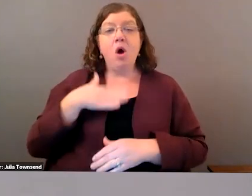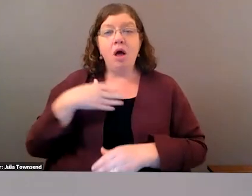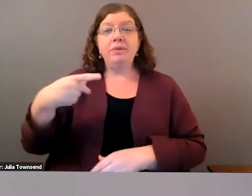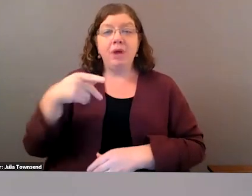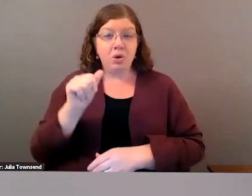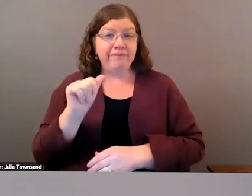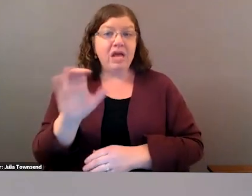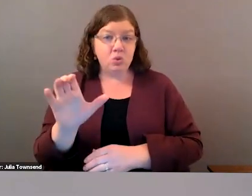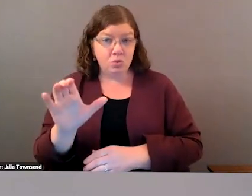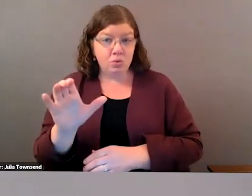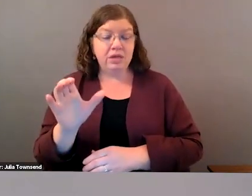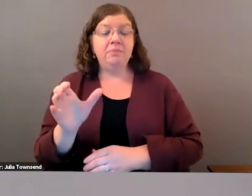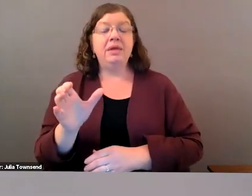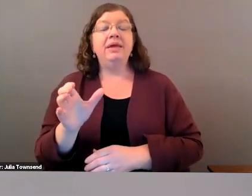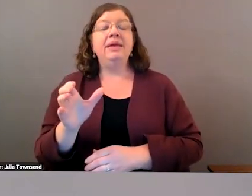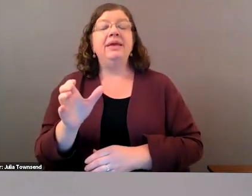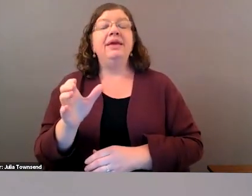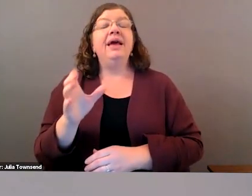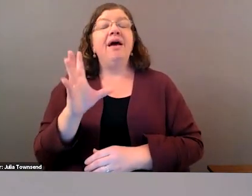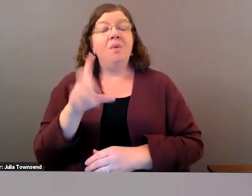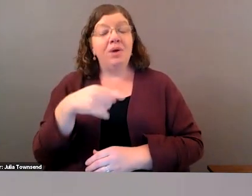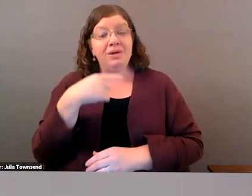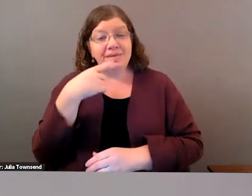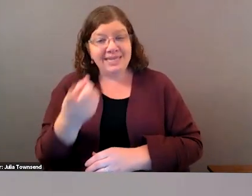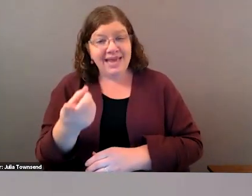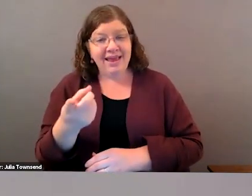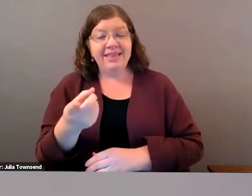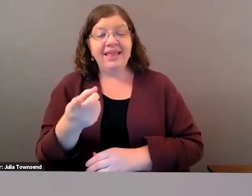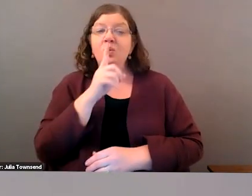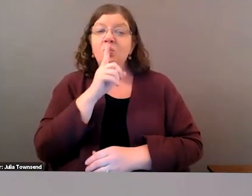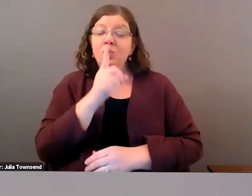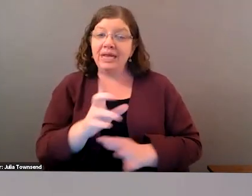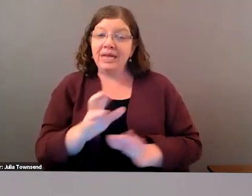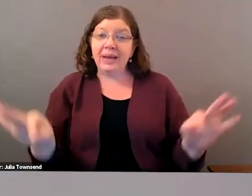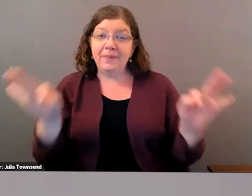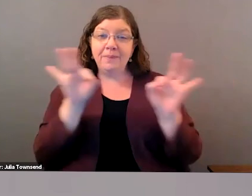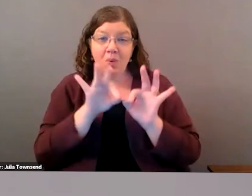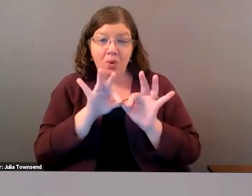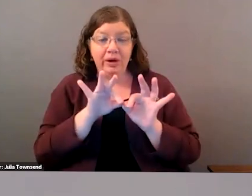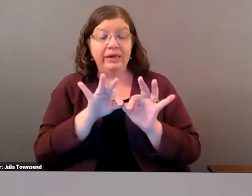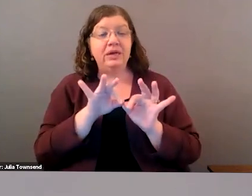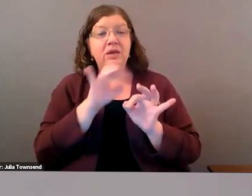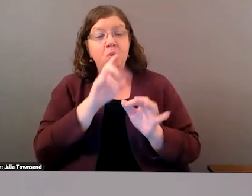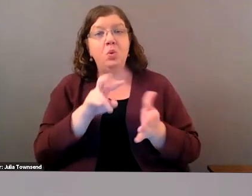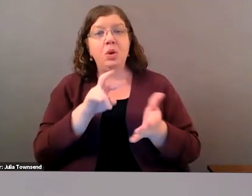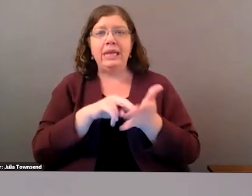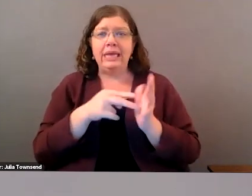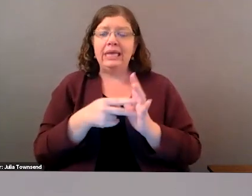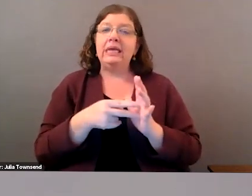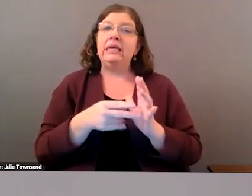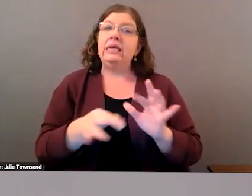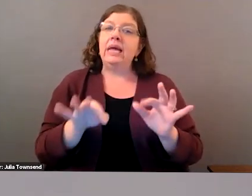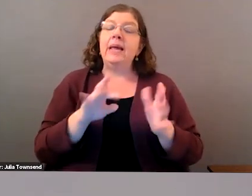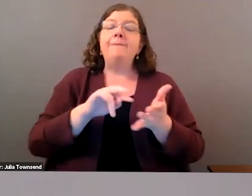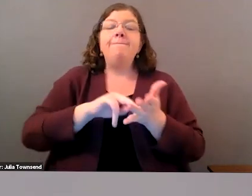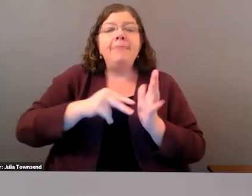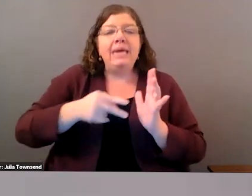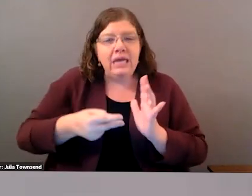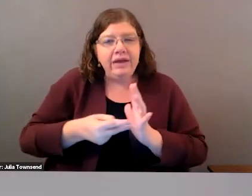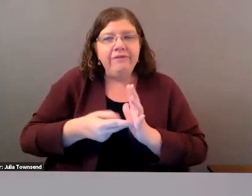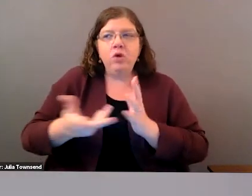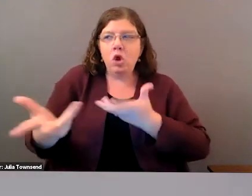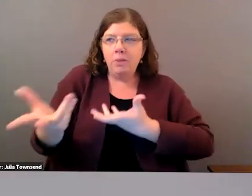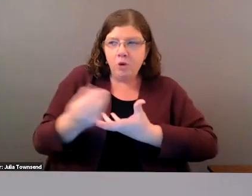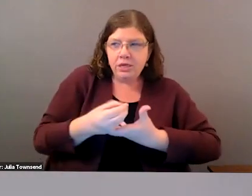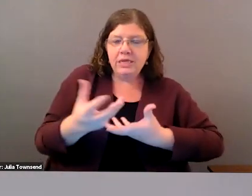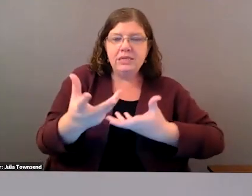I do want to say that it is really important that it be meaningful participation. And I understand